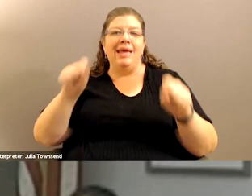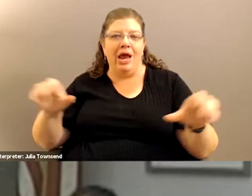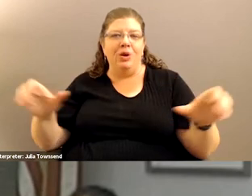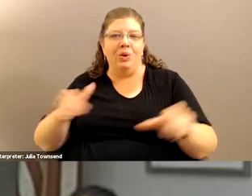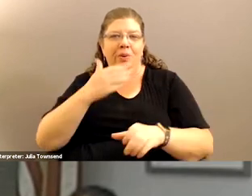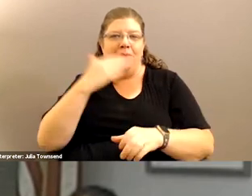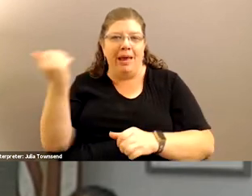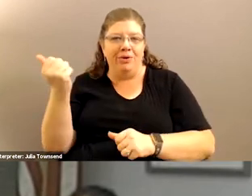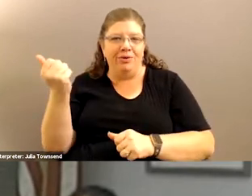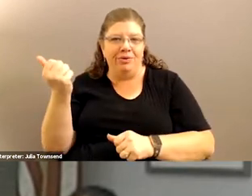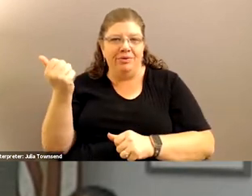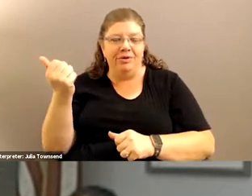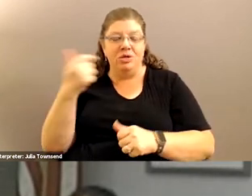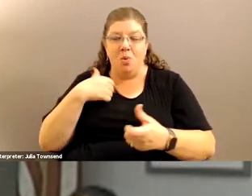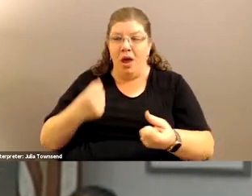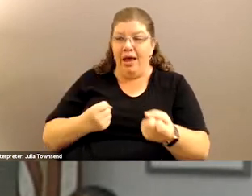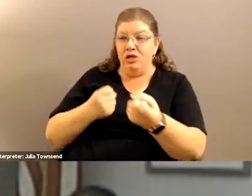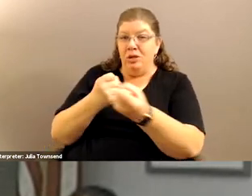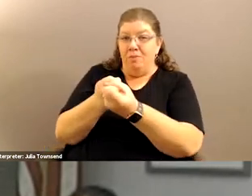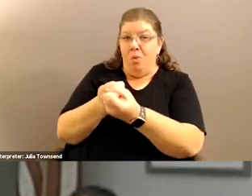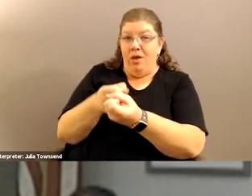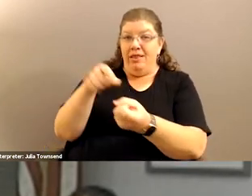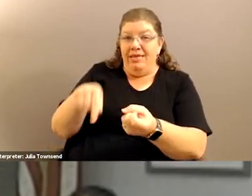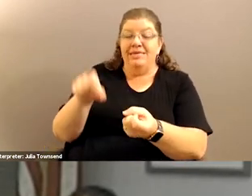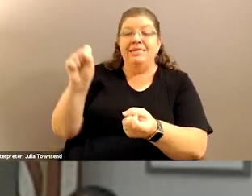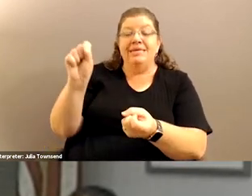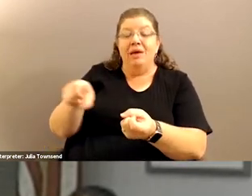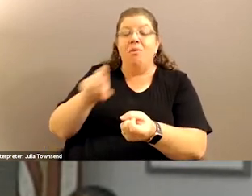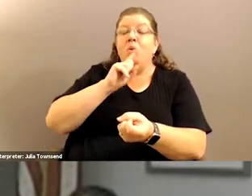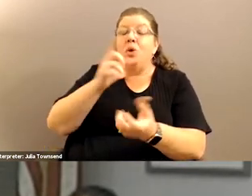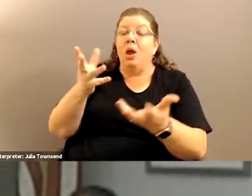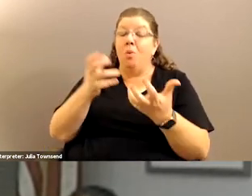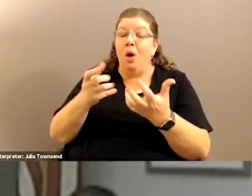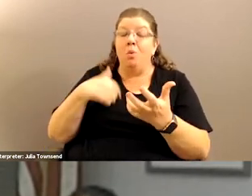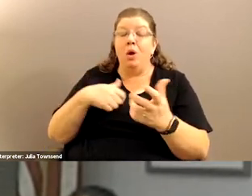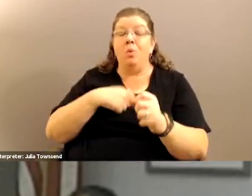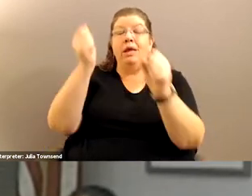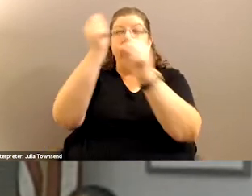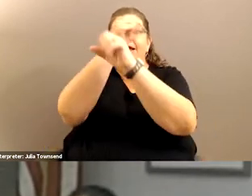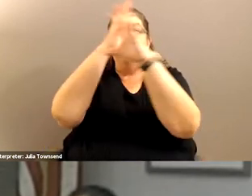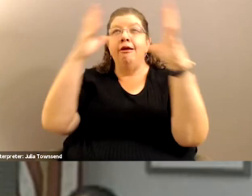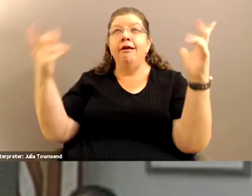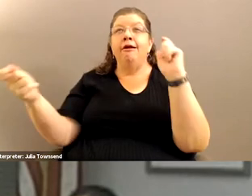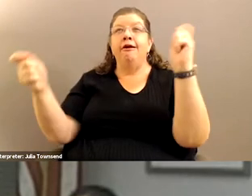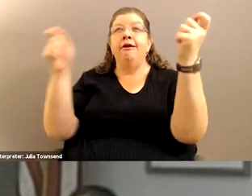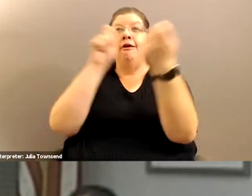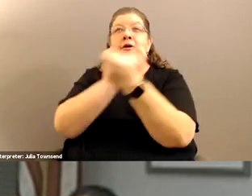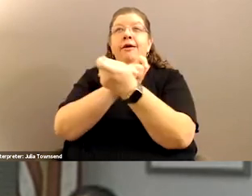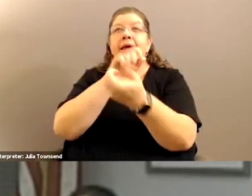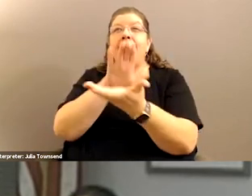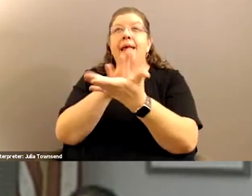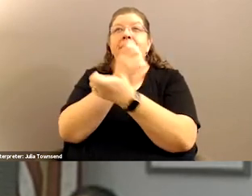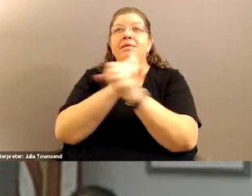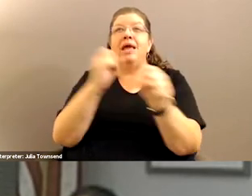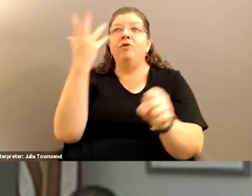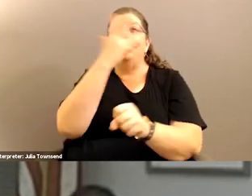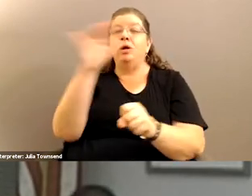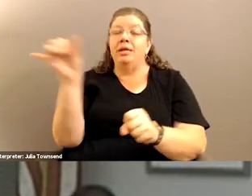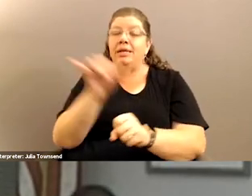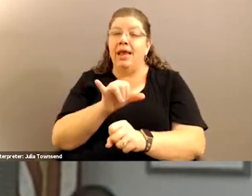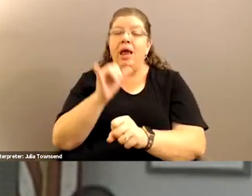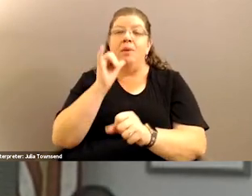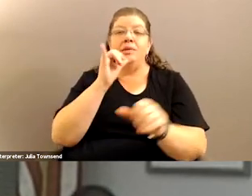so i i i support this but i really want when we reimagine what campus safety is going to look like it needs to be consistent